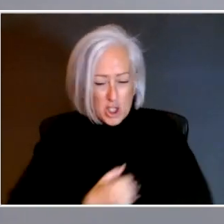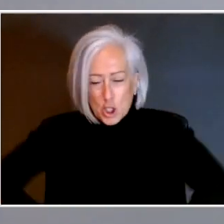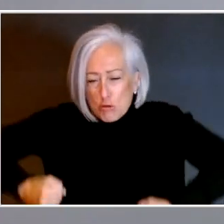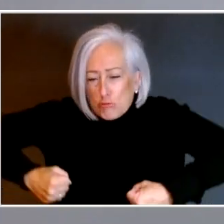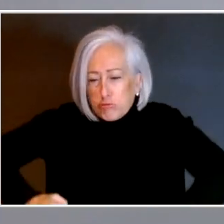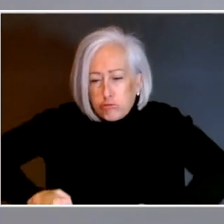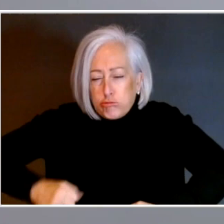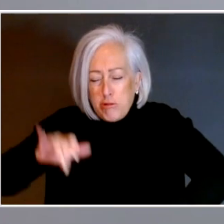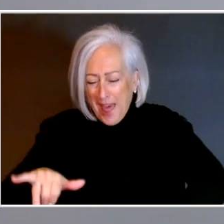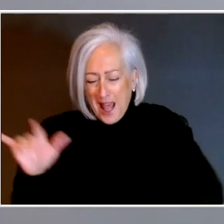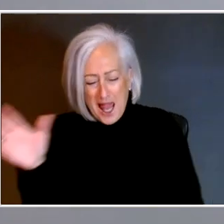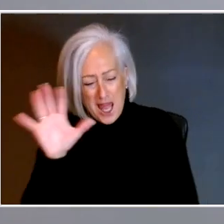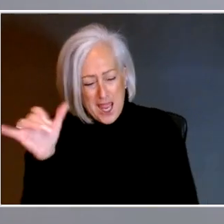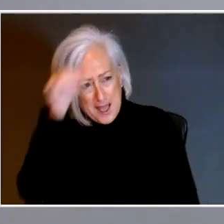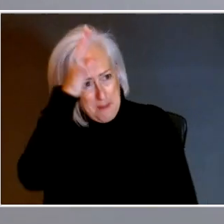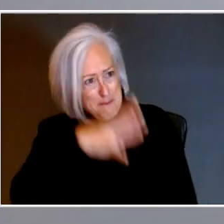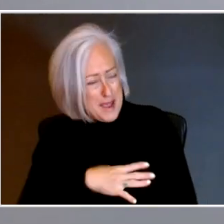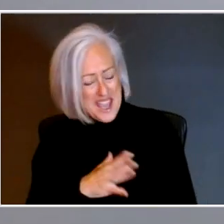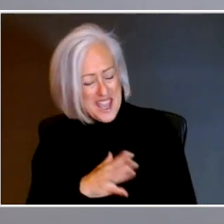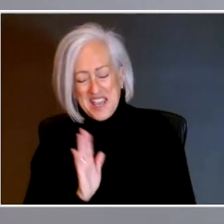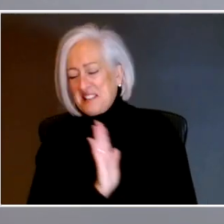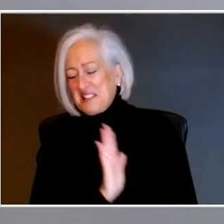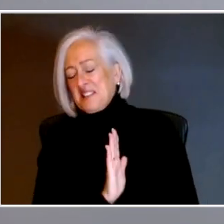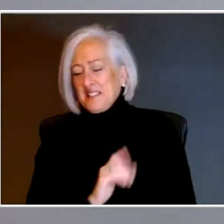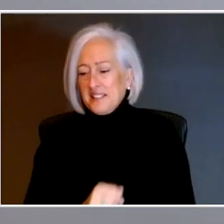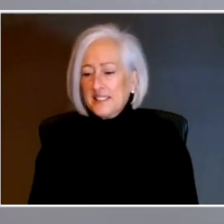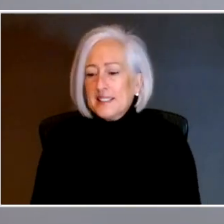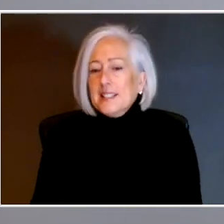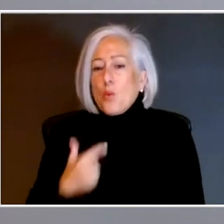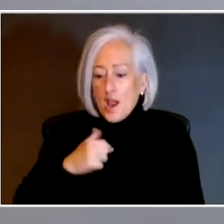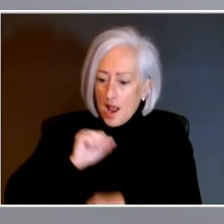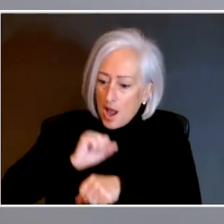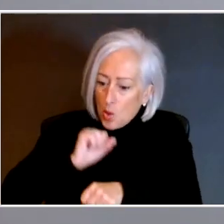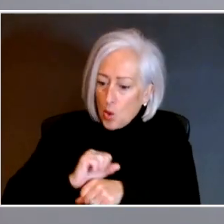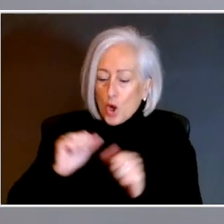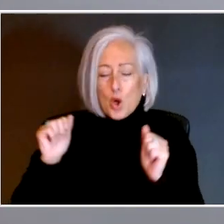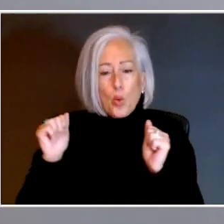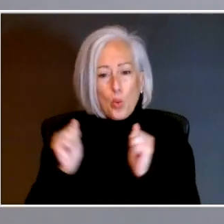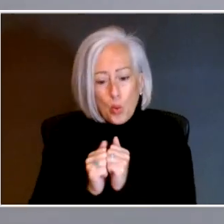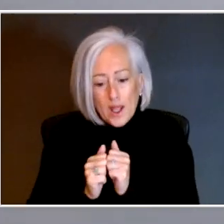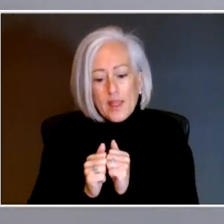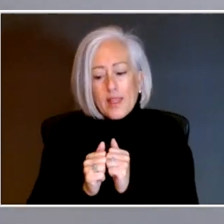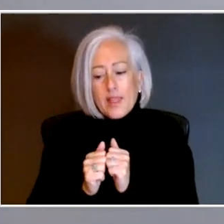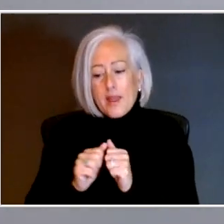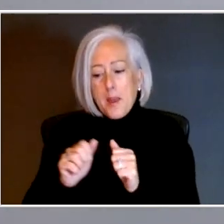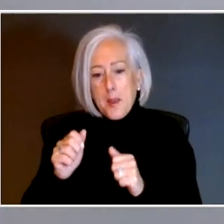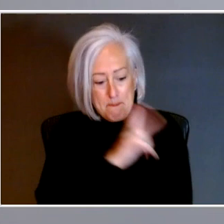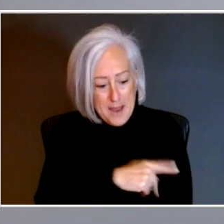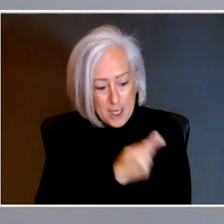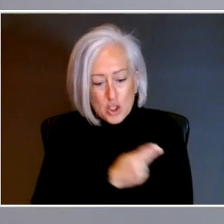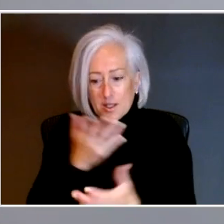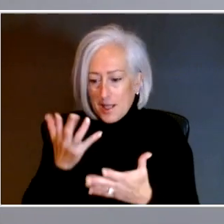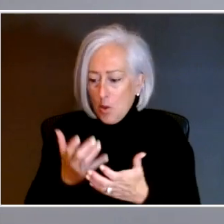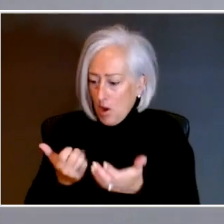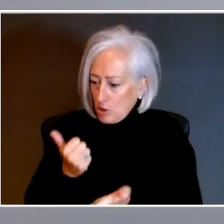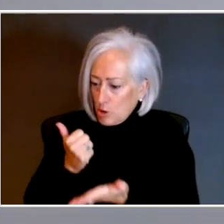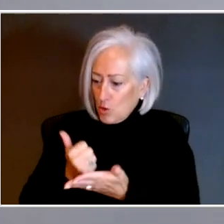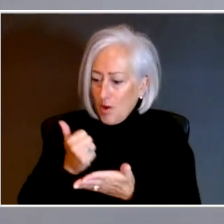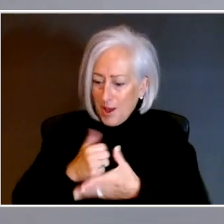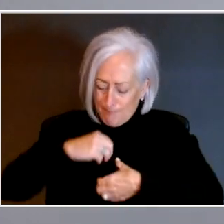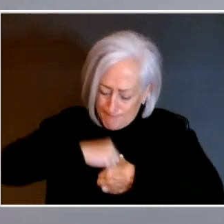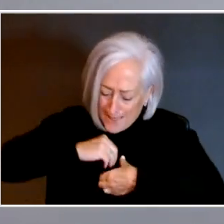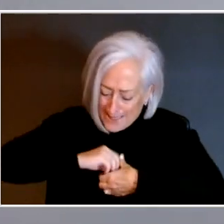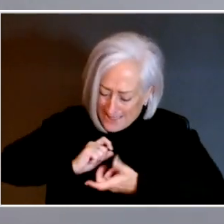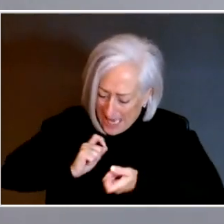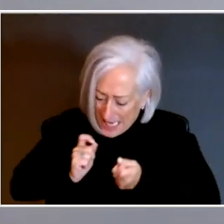than blank. And so over time, when I work with these patients, I like to help change really their internal narrative by just sort of